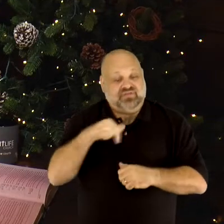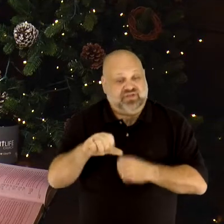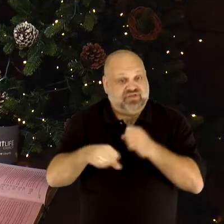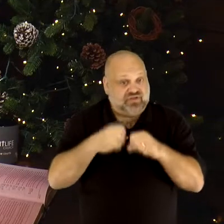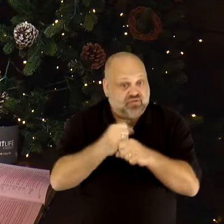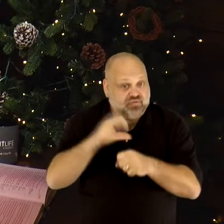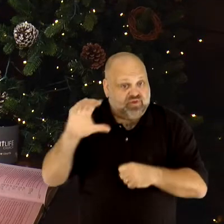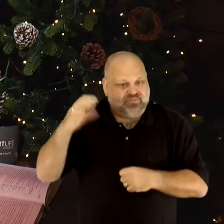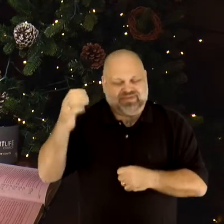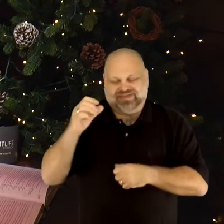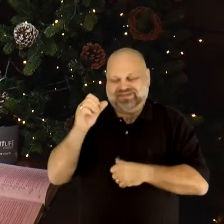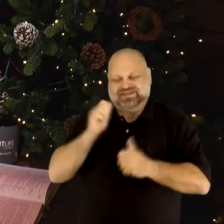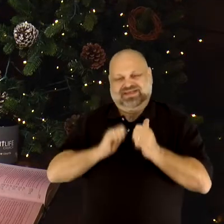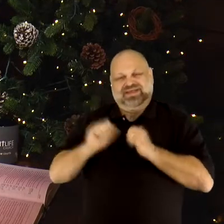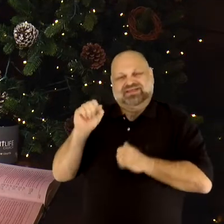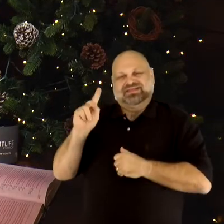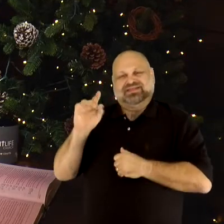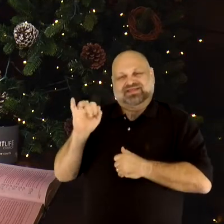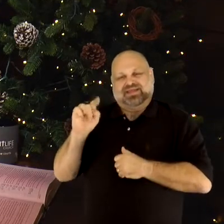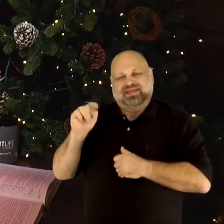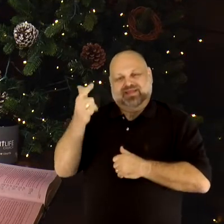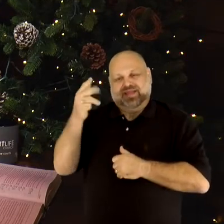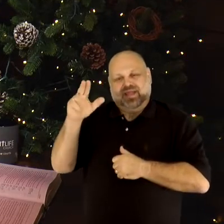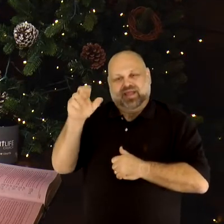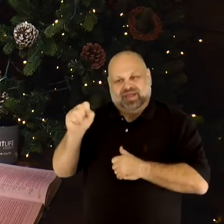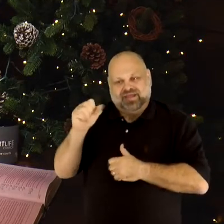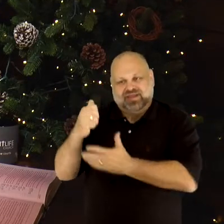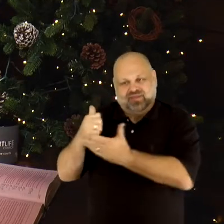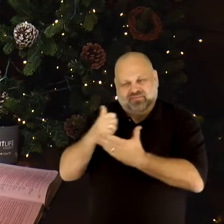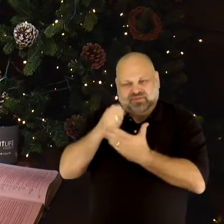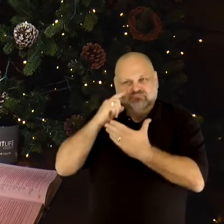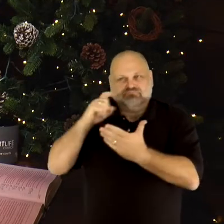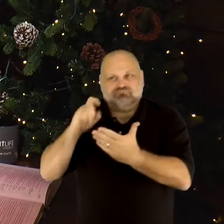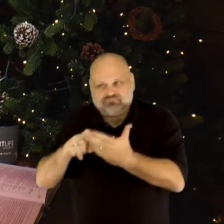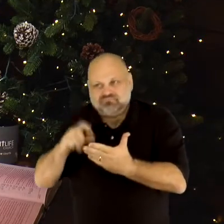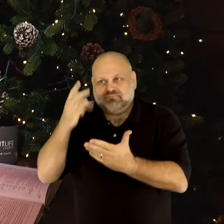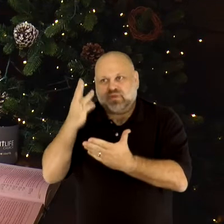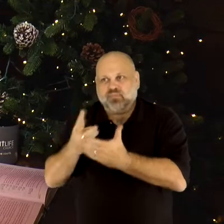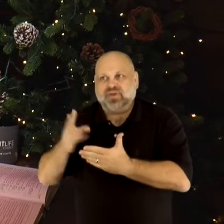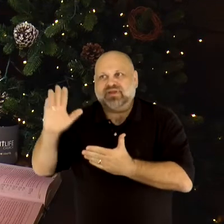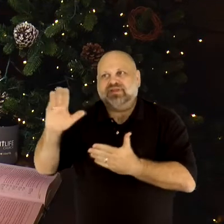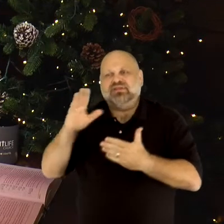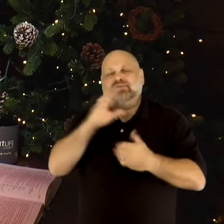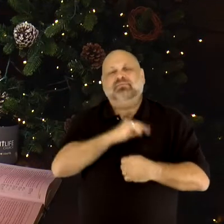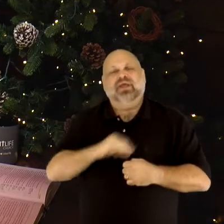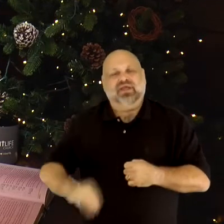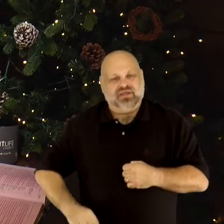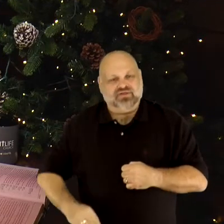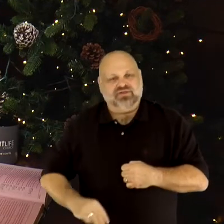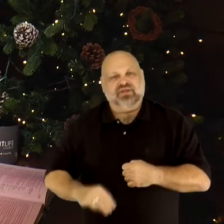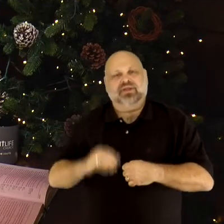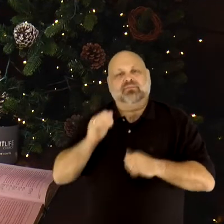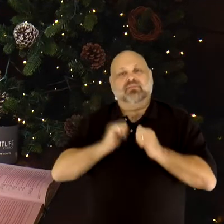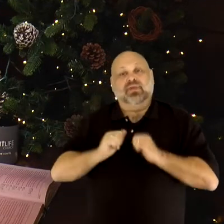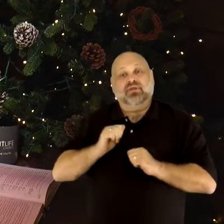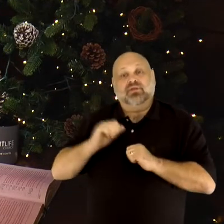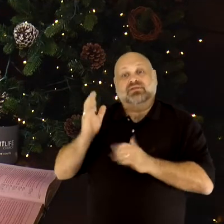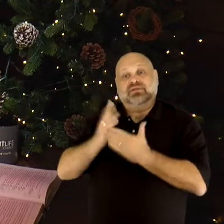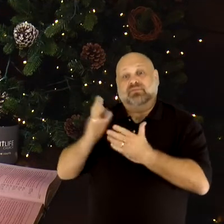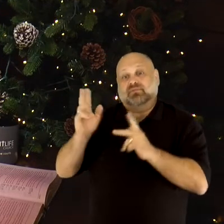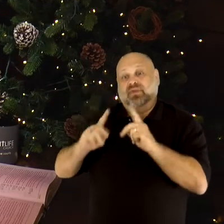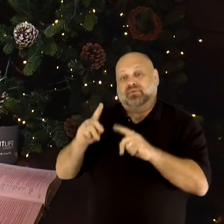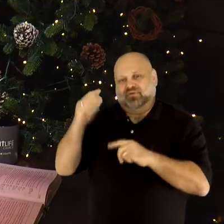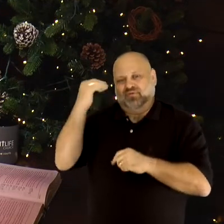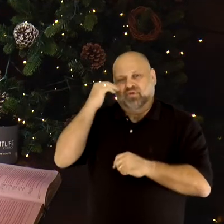us witness His majesty through dramatizations depicting individuals who knew some of the people in the Christmas story.